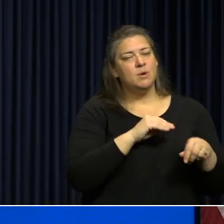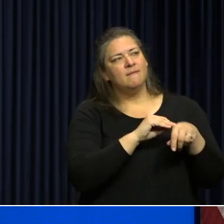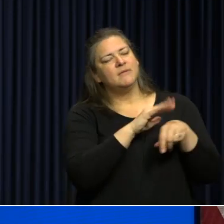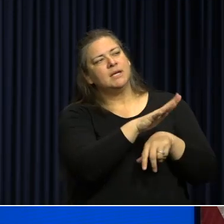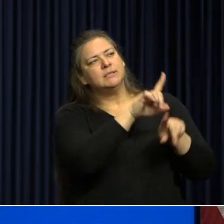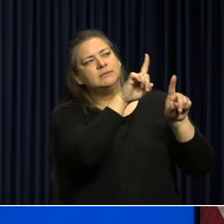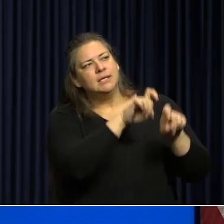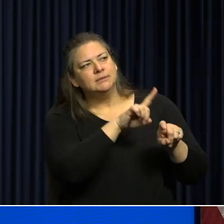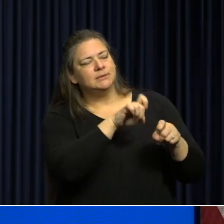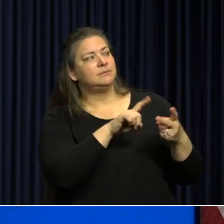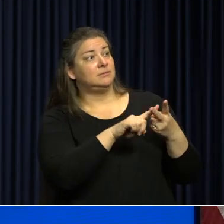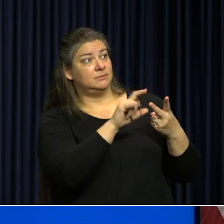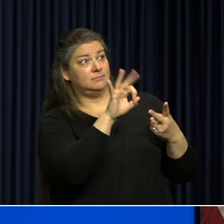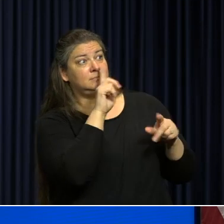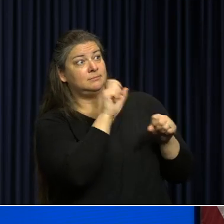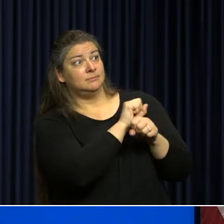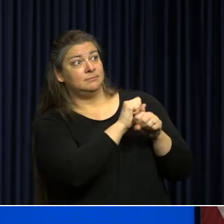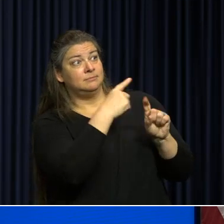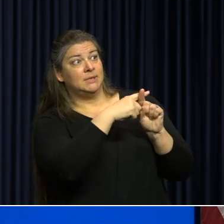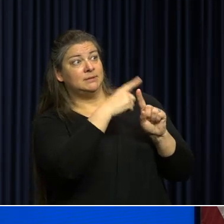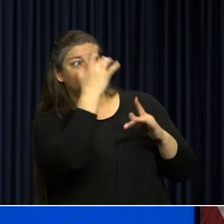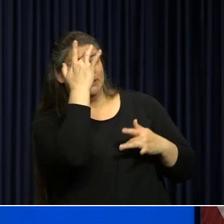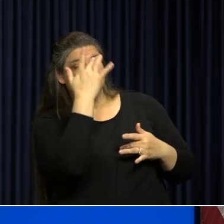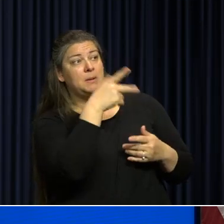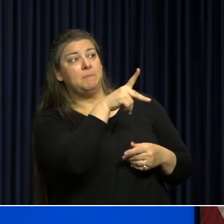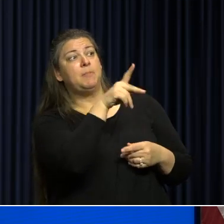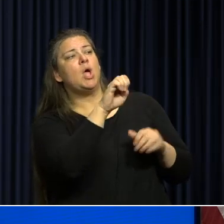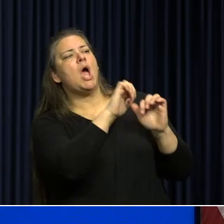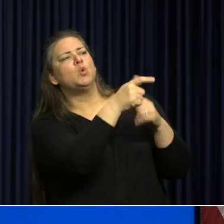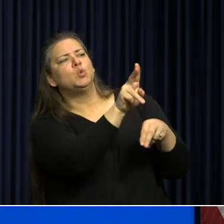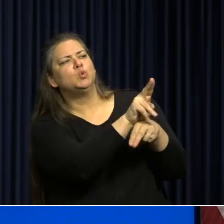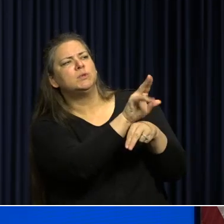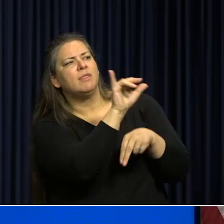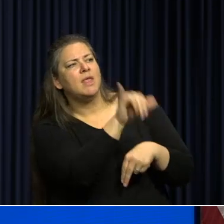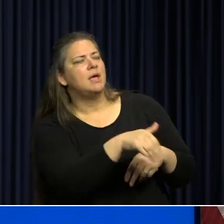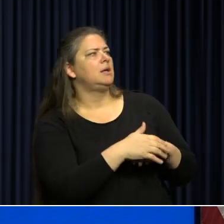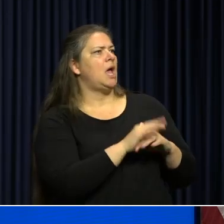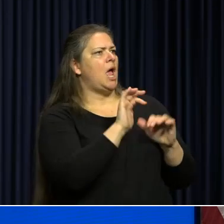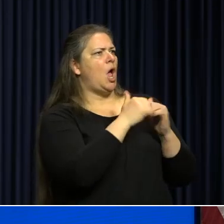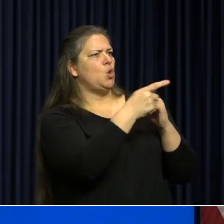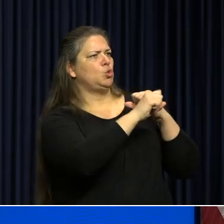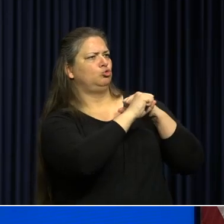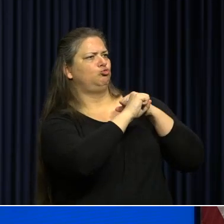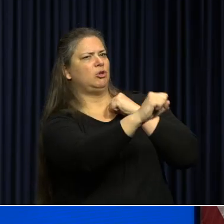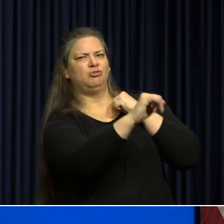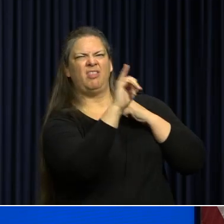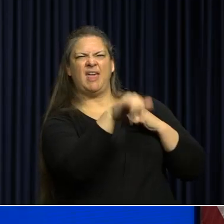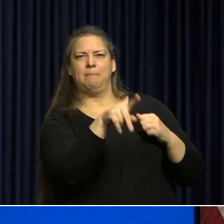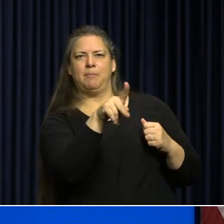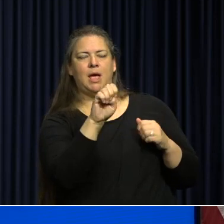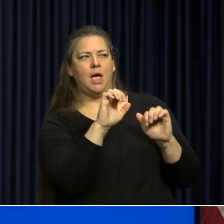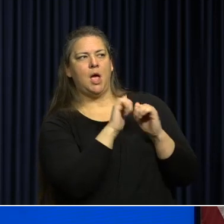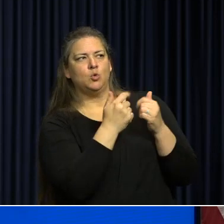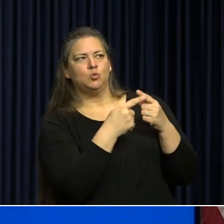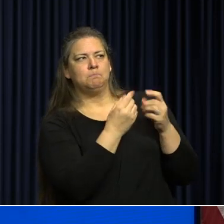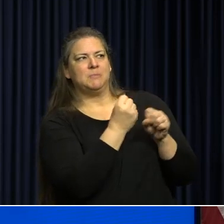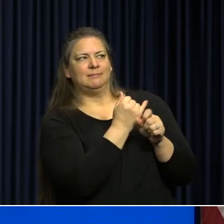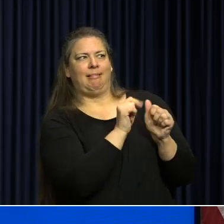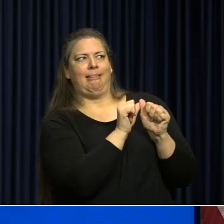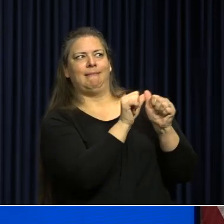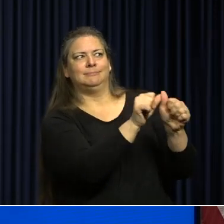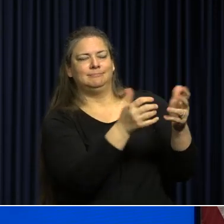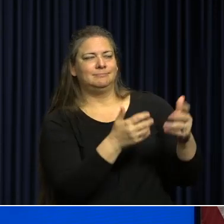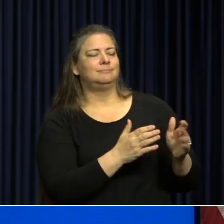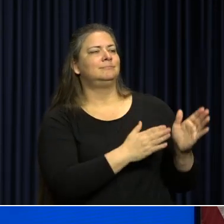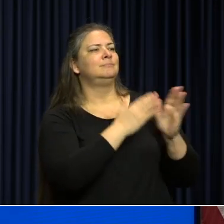infection control, appropriate PPE use, PPE conservation strategies, how you make it last, staffing considerations,